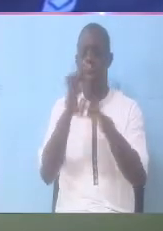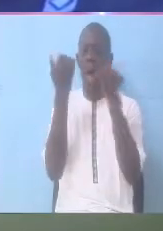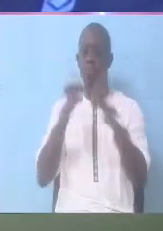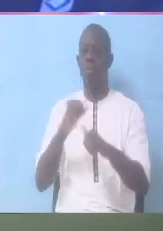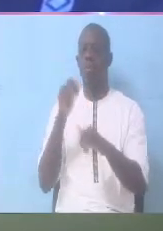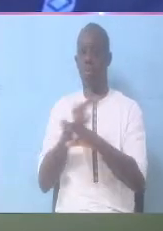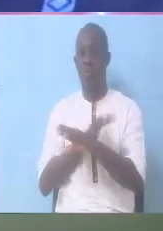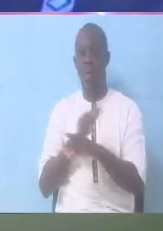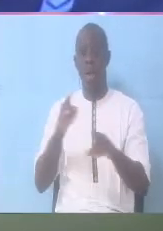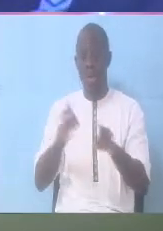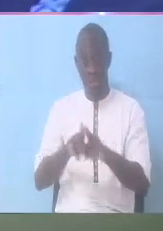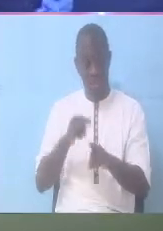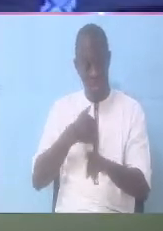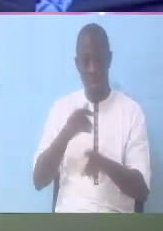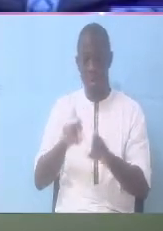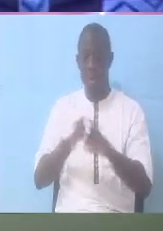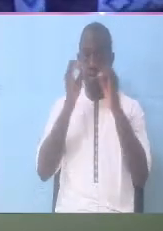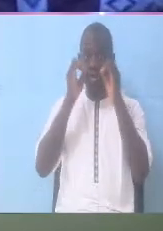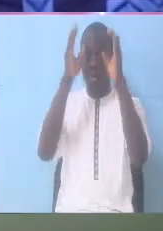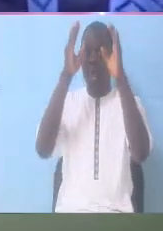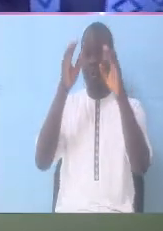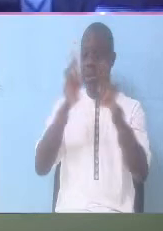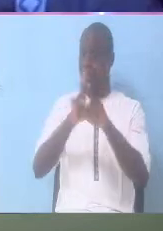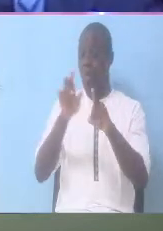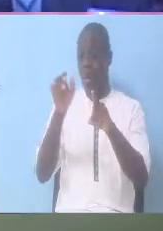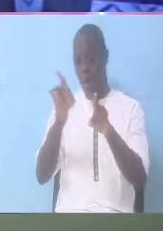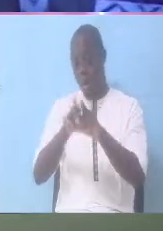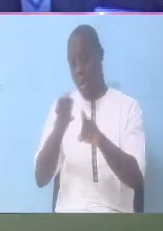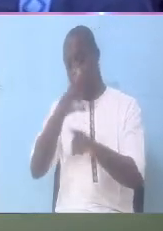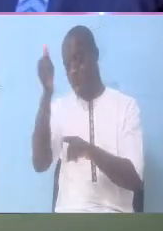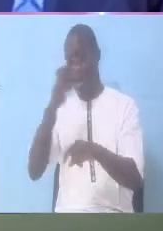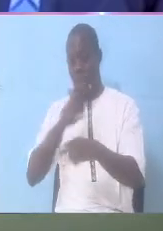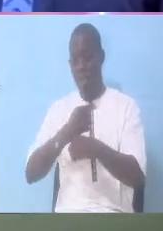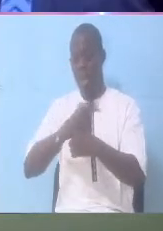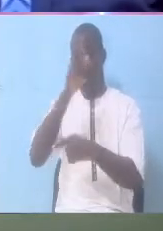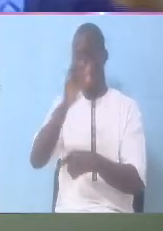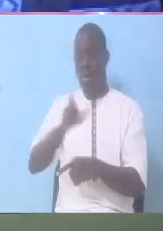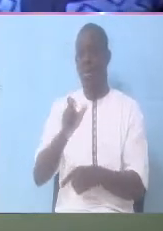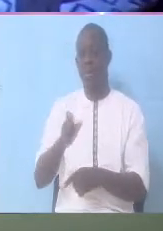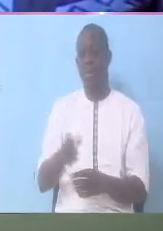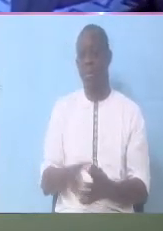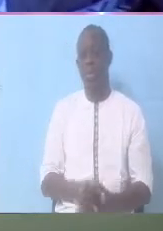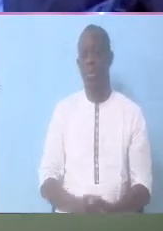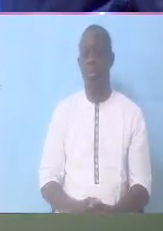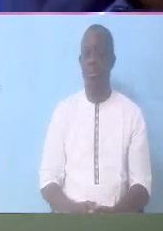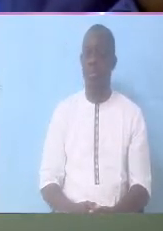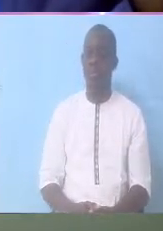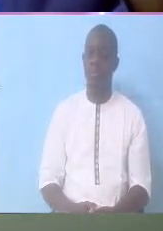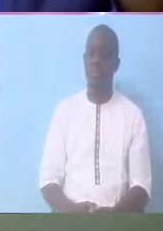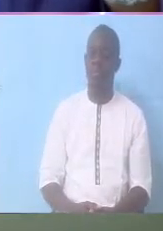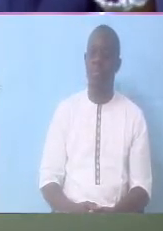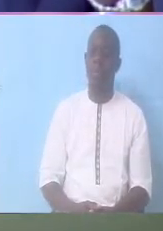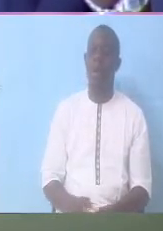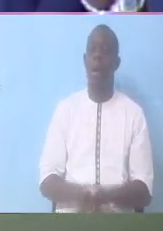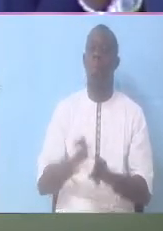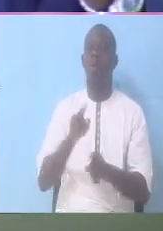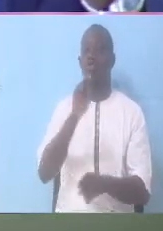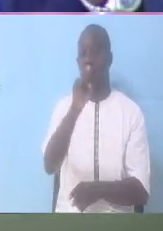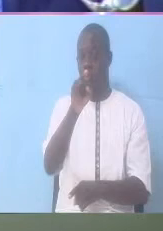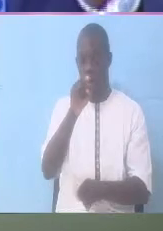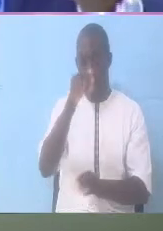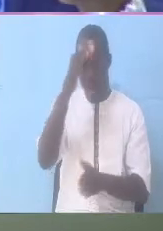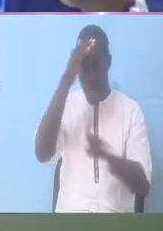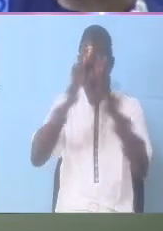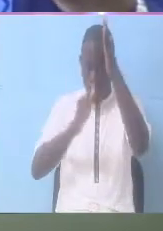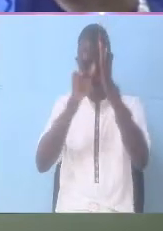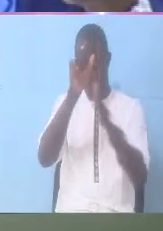it, because if not, I don't think all these 40-something murder in this country will happen in such a magnitude. It's sad. You are military.